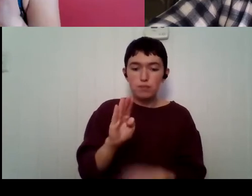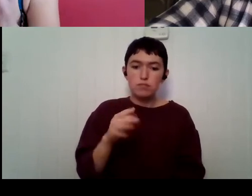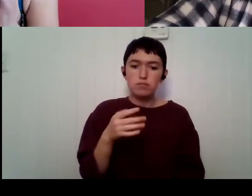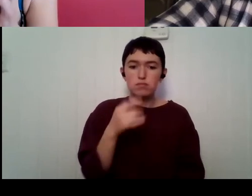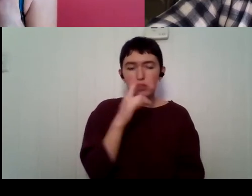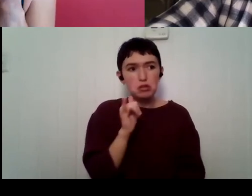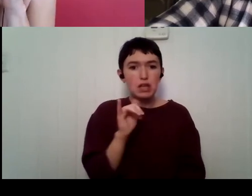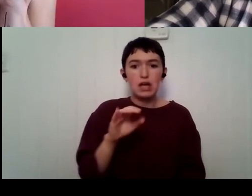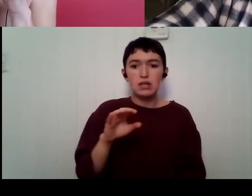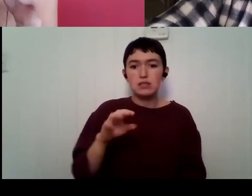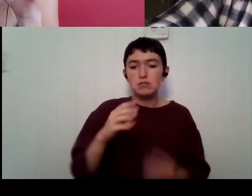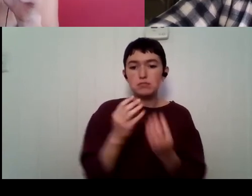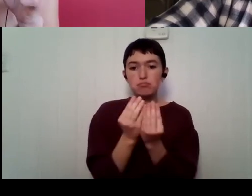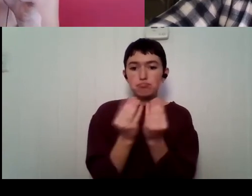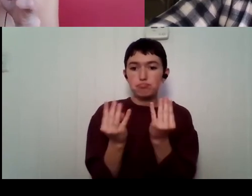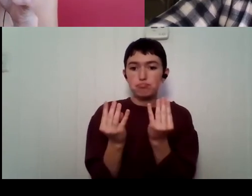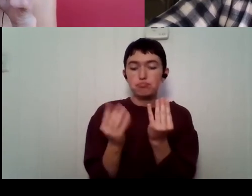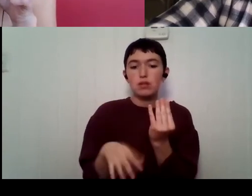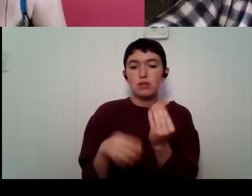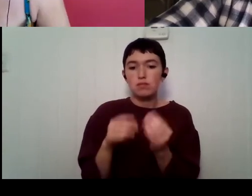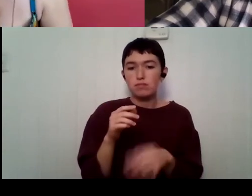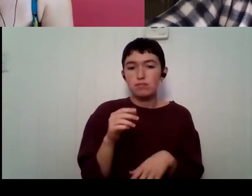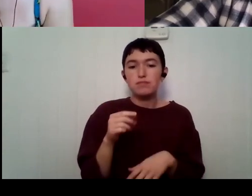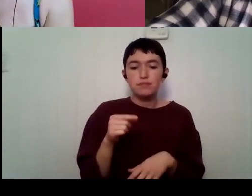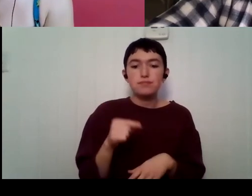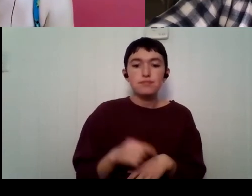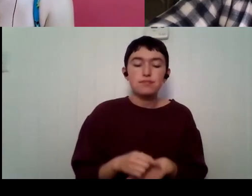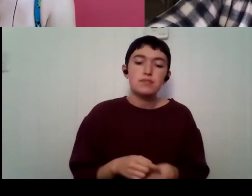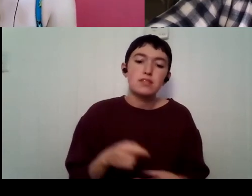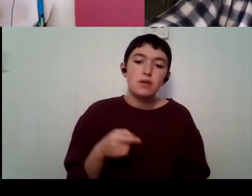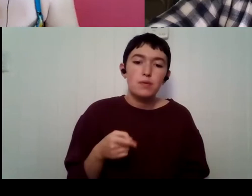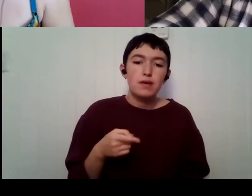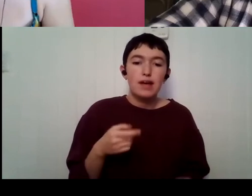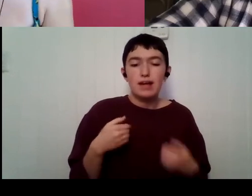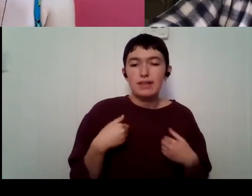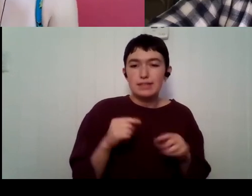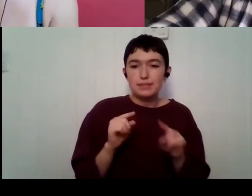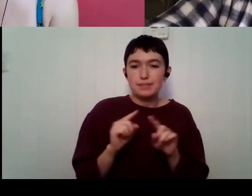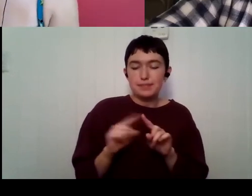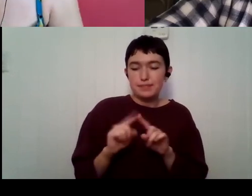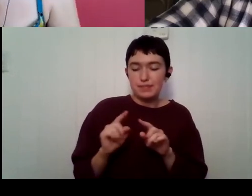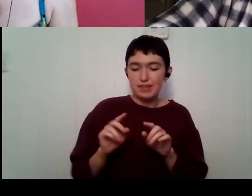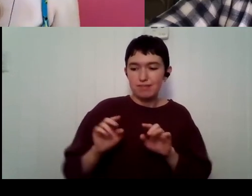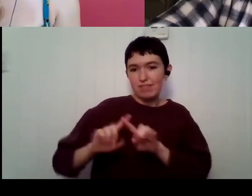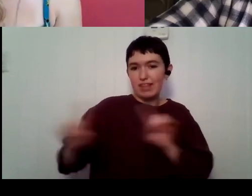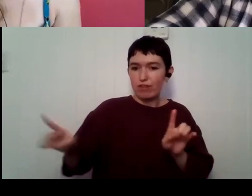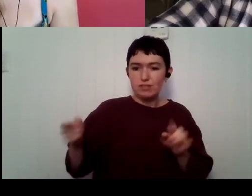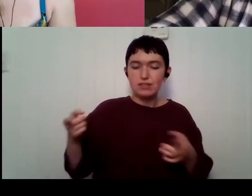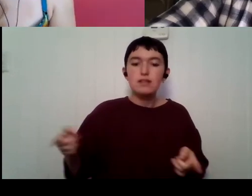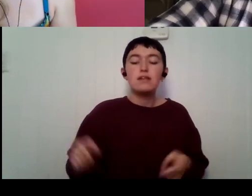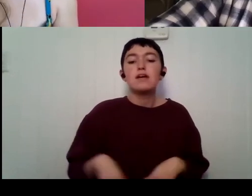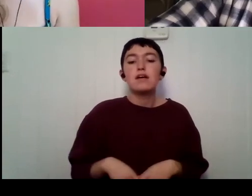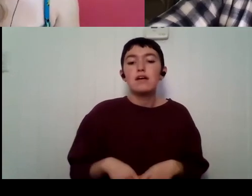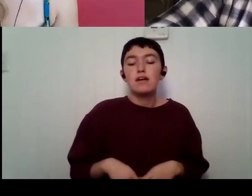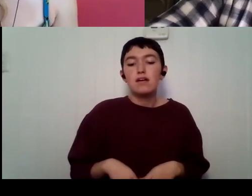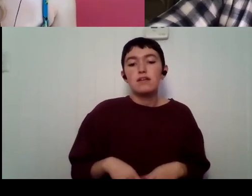a comb made out of teeth. It looks almost like little tiny lines in it. Mm-hmm. So there's all these little tiny differences. The prehensile tail, which a lot of